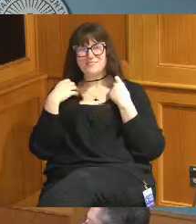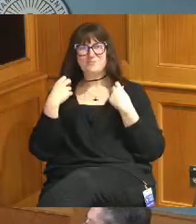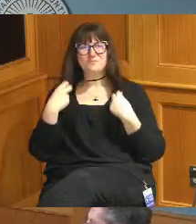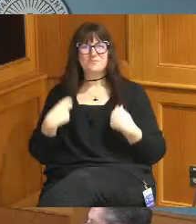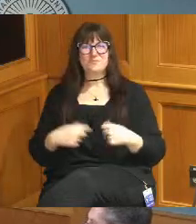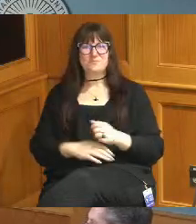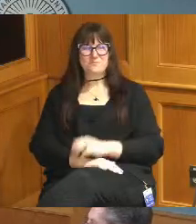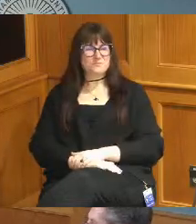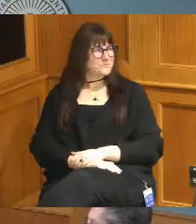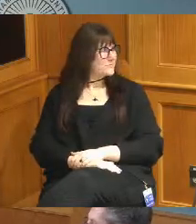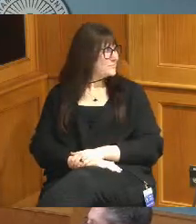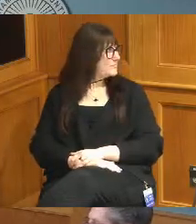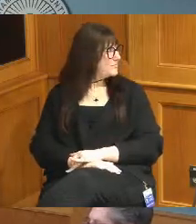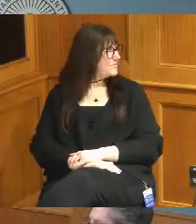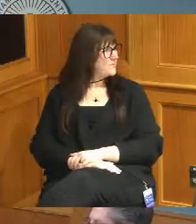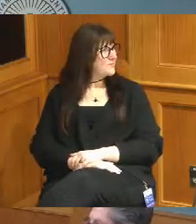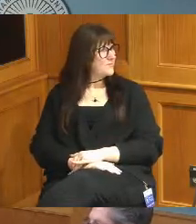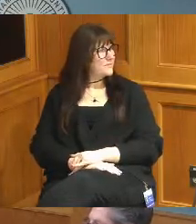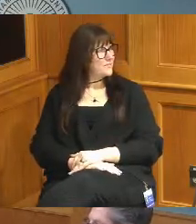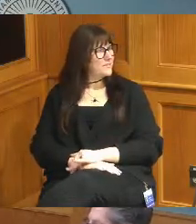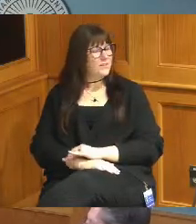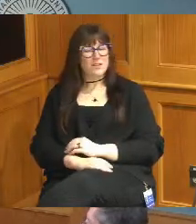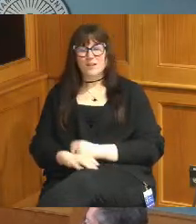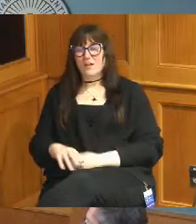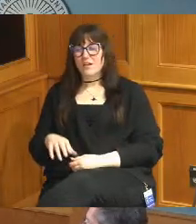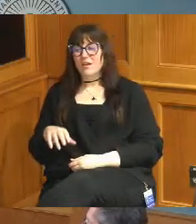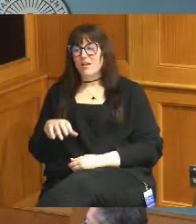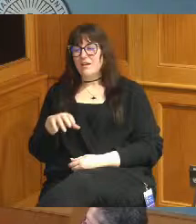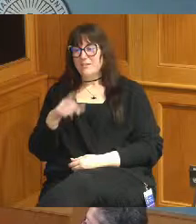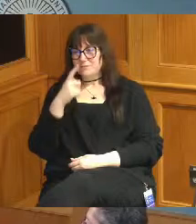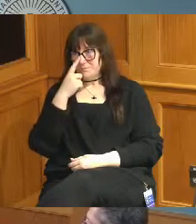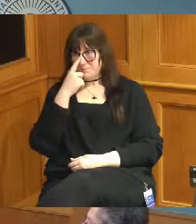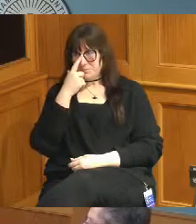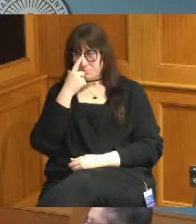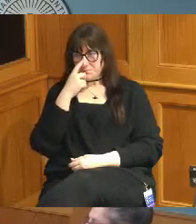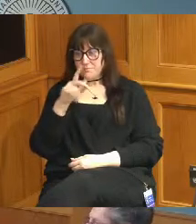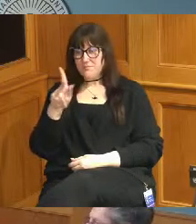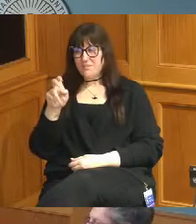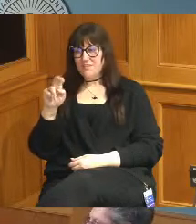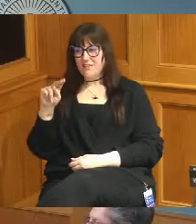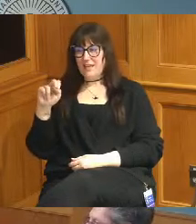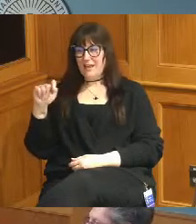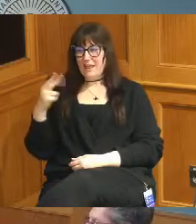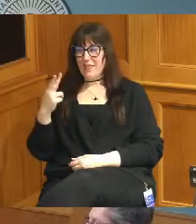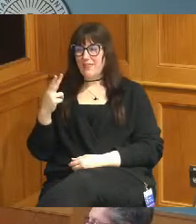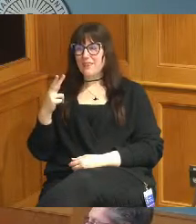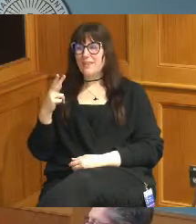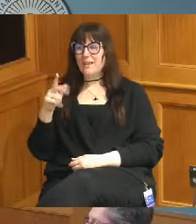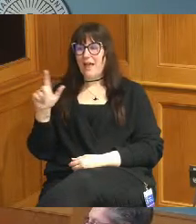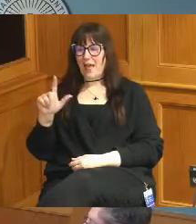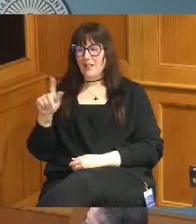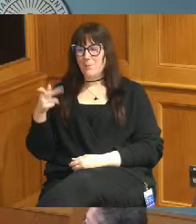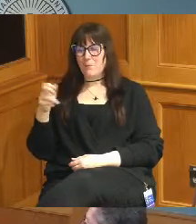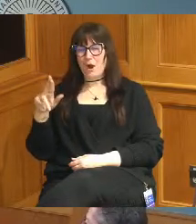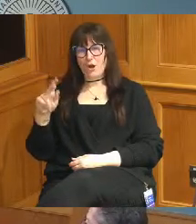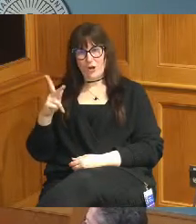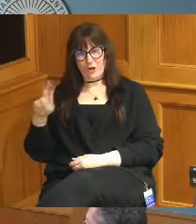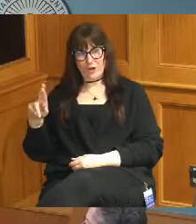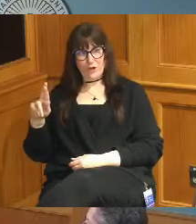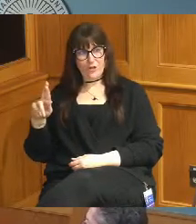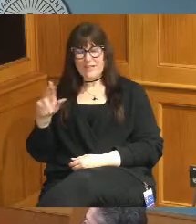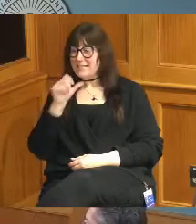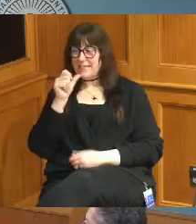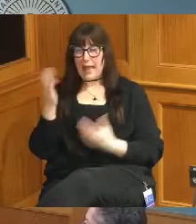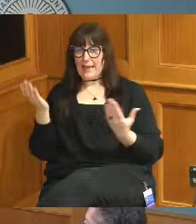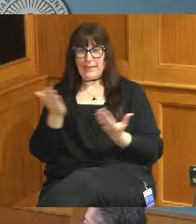honoree is U.S. Attorney Kenneth L. Parker, and he is